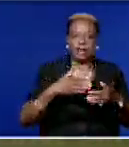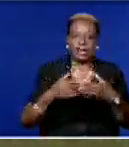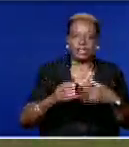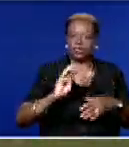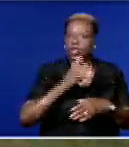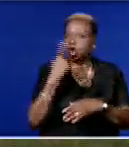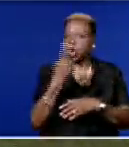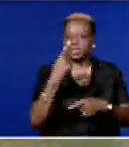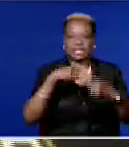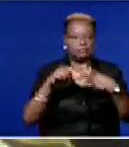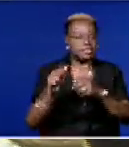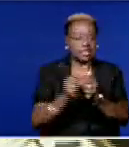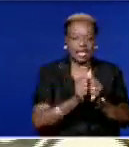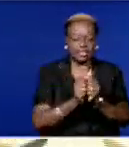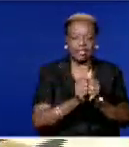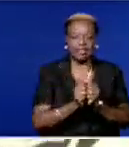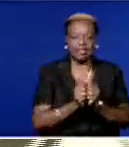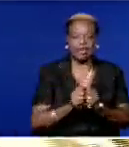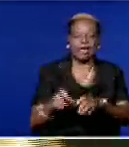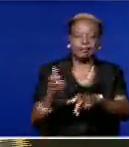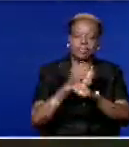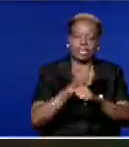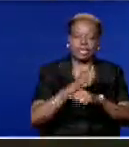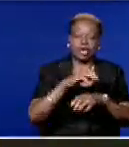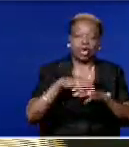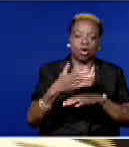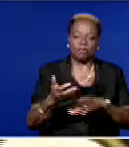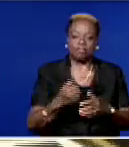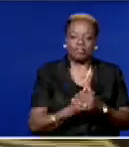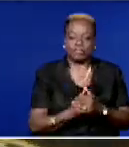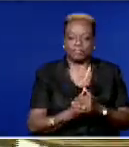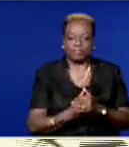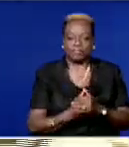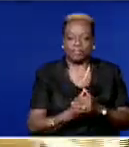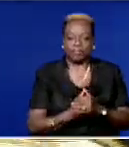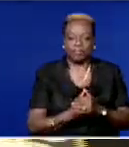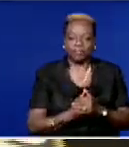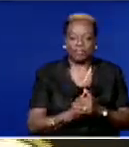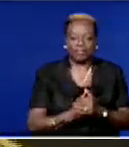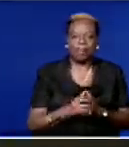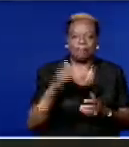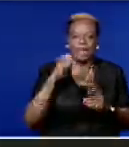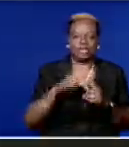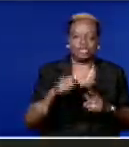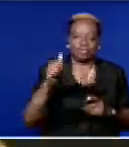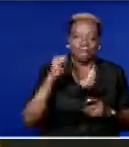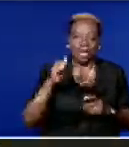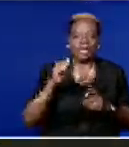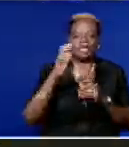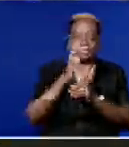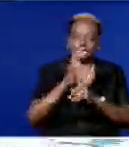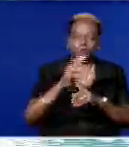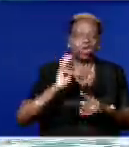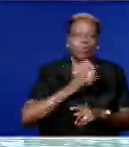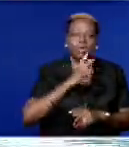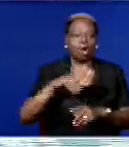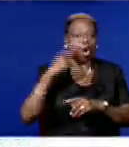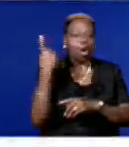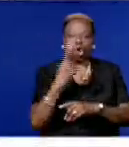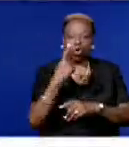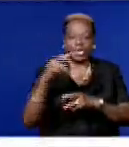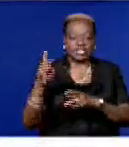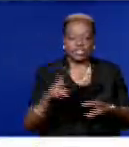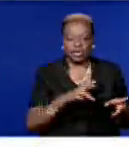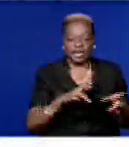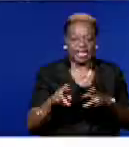we do it. Predators all day. All day. Back-to-back champions. You guys going to be ready for championship? Yeah, man, we always ready. Well, yesterday we